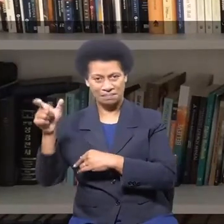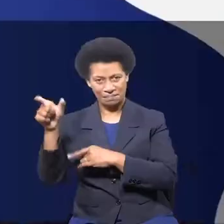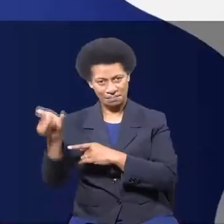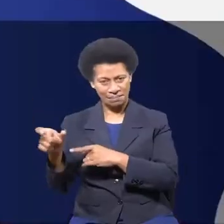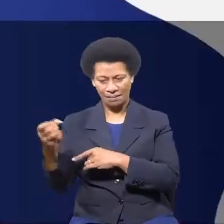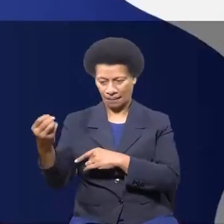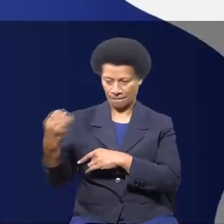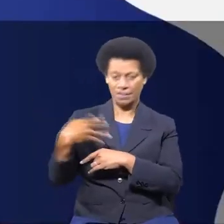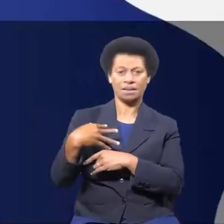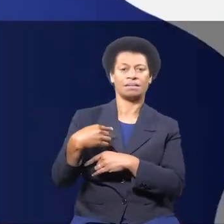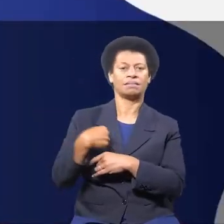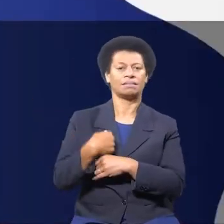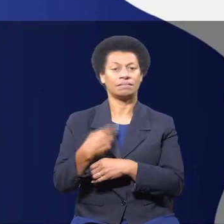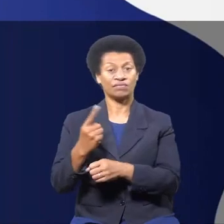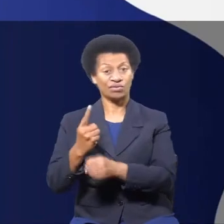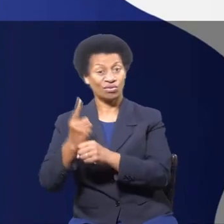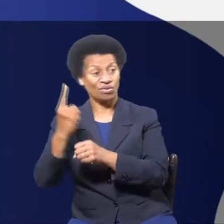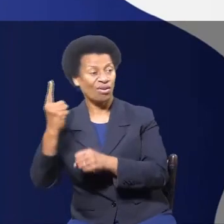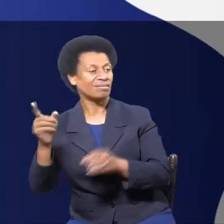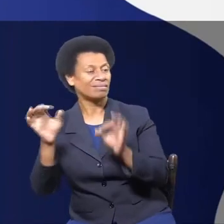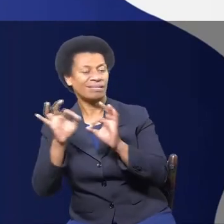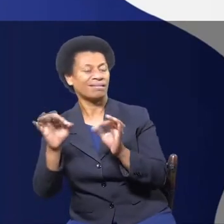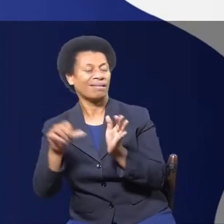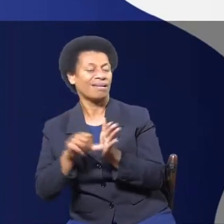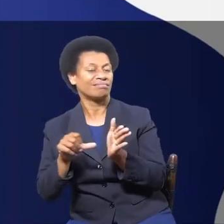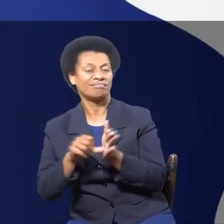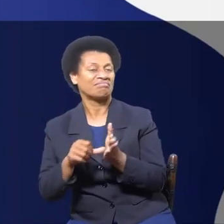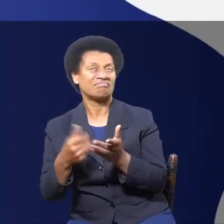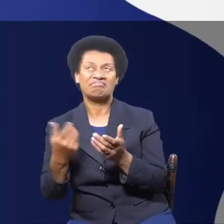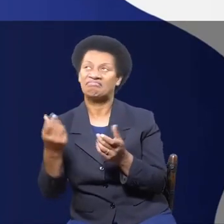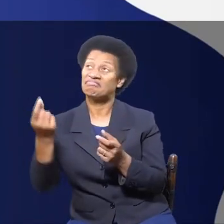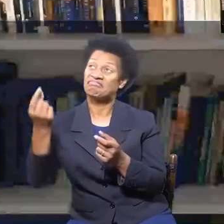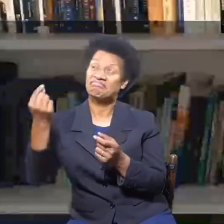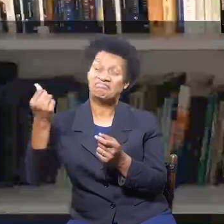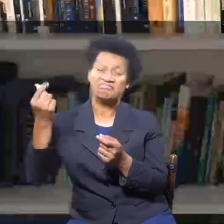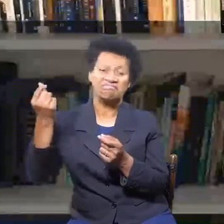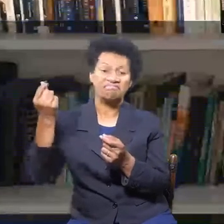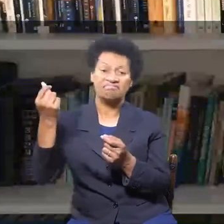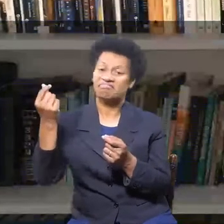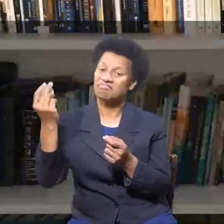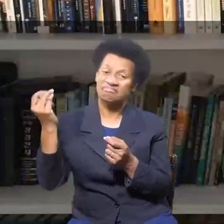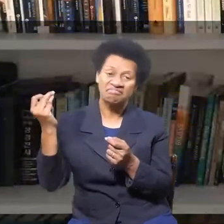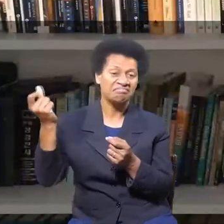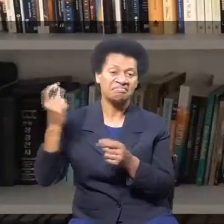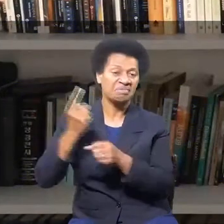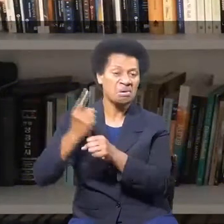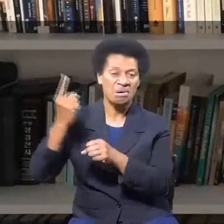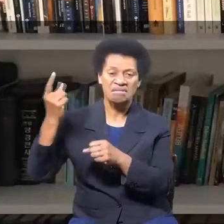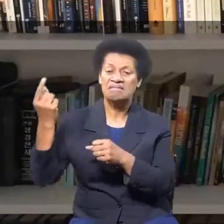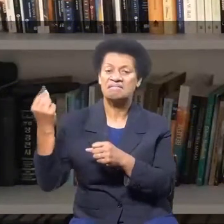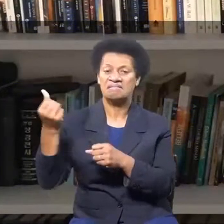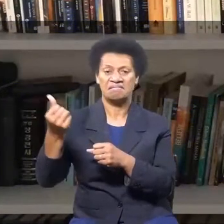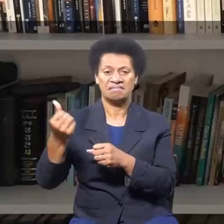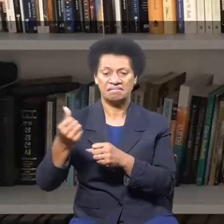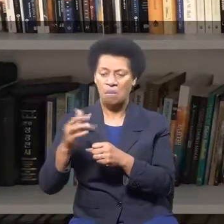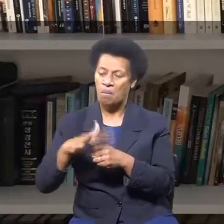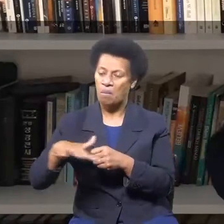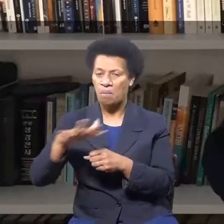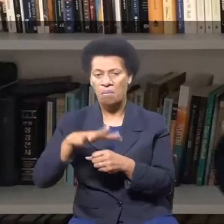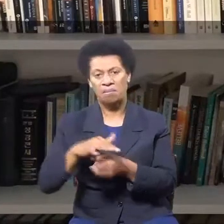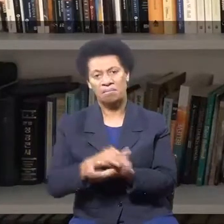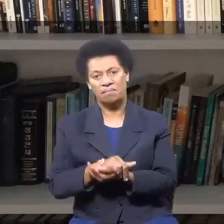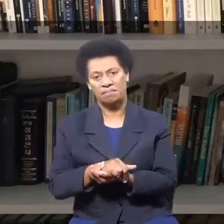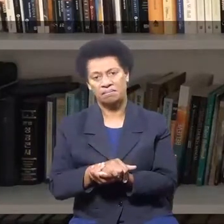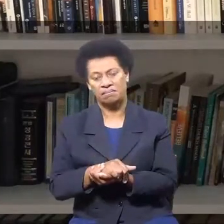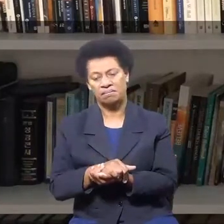words, for nothing will be impossible with God. Nothing will be impossible with God,